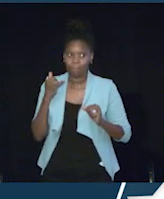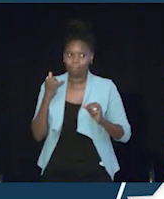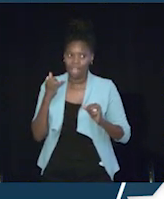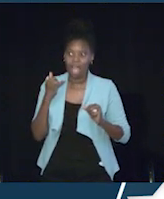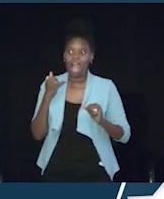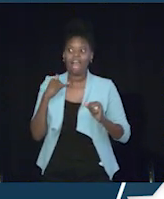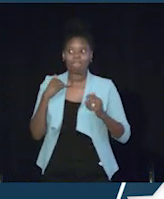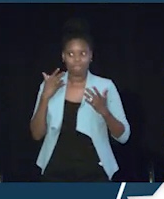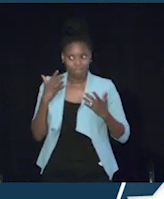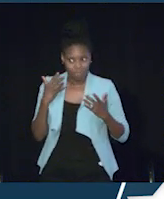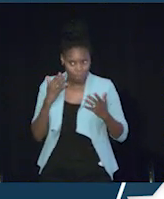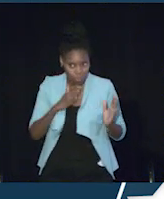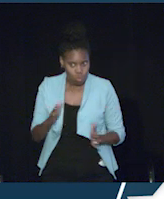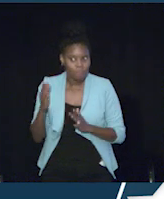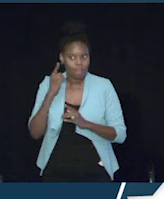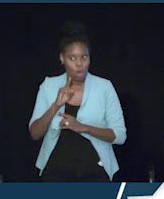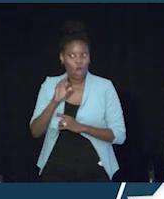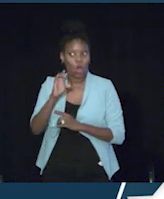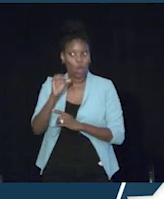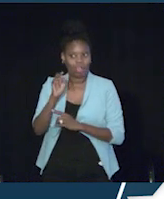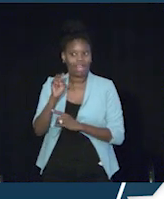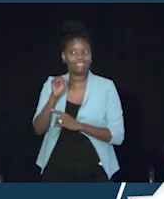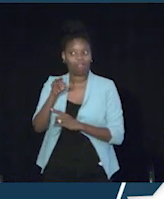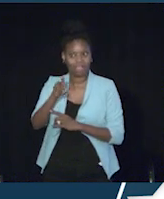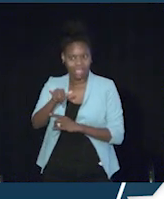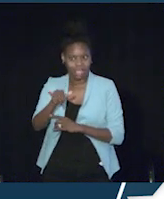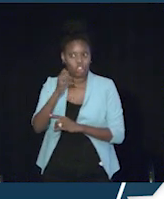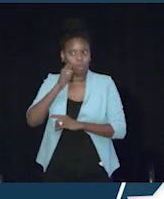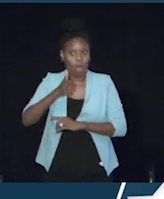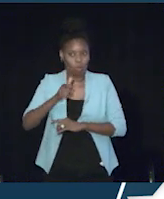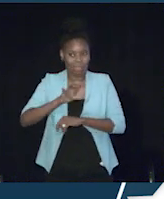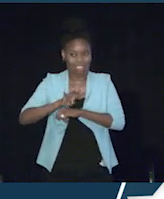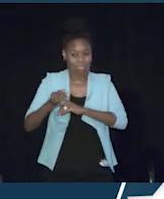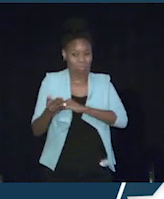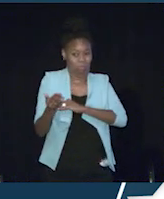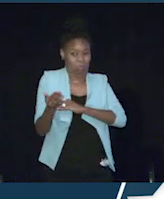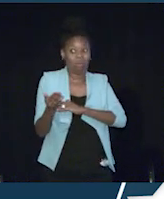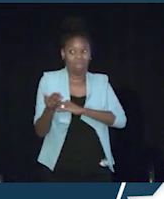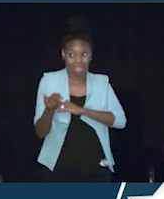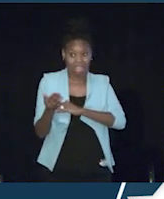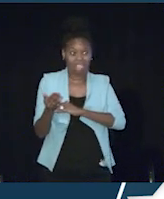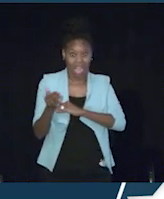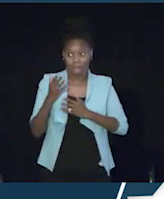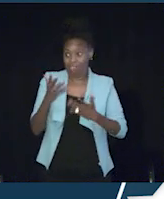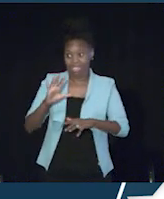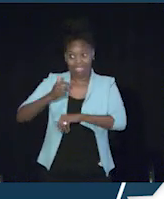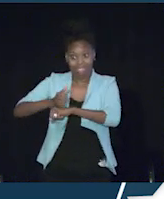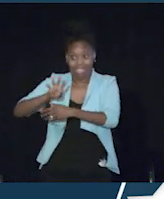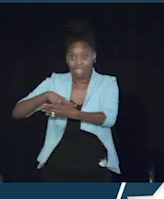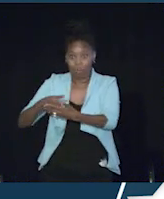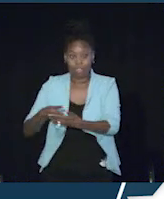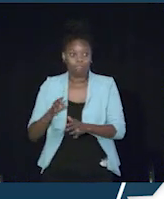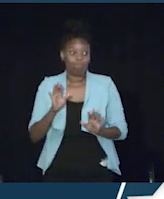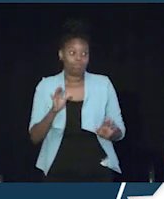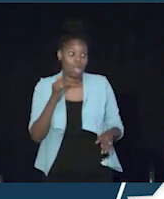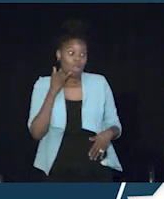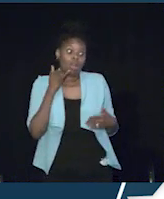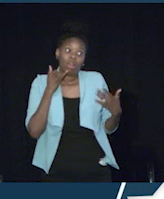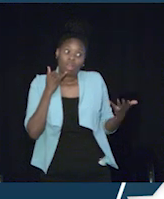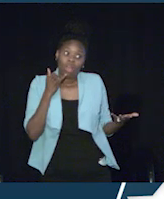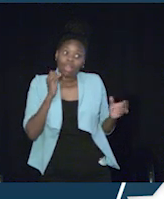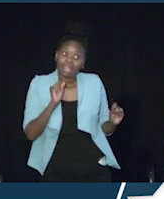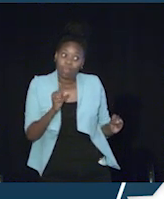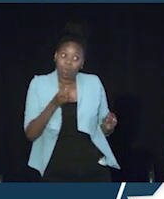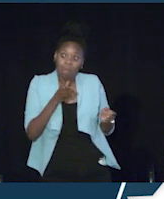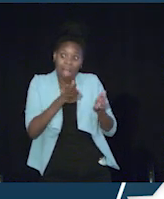prepping all day for this colonoscopy. I'm scheduled at 7 a.m. for this colonoscopy." And she's like, "Well," I was like, "Can you ask the